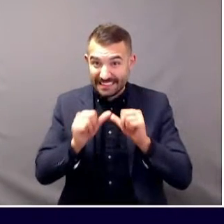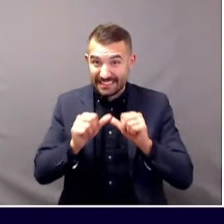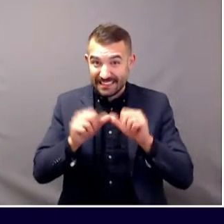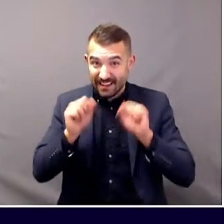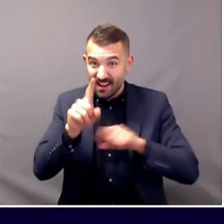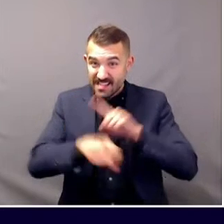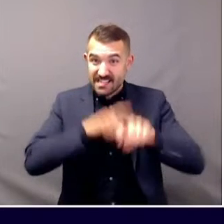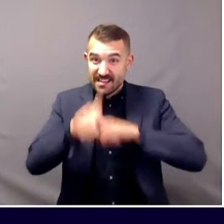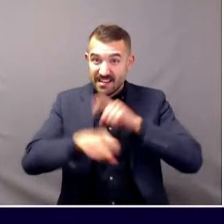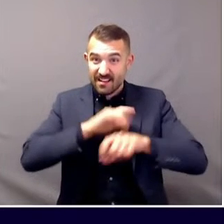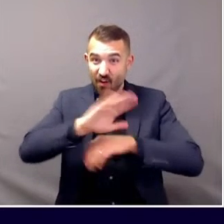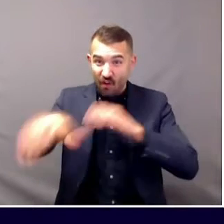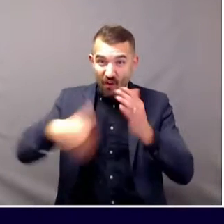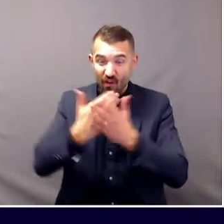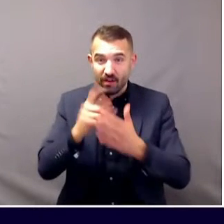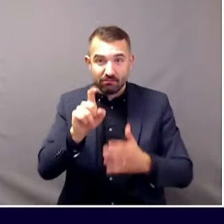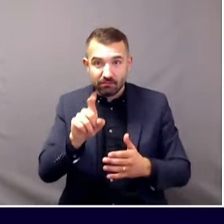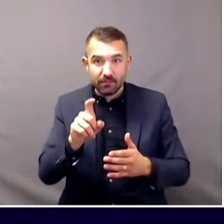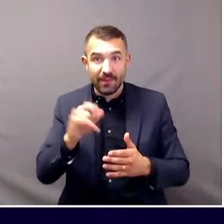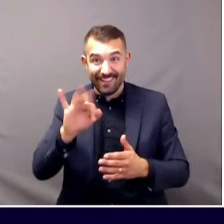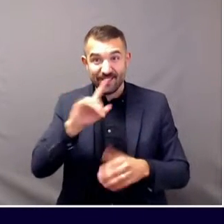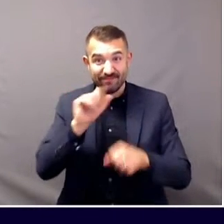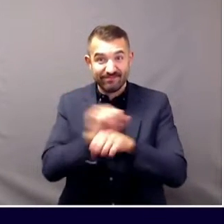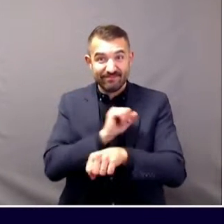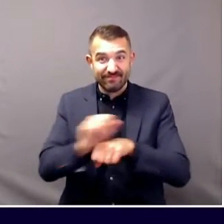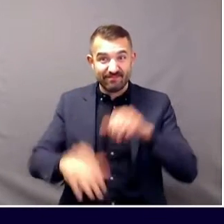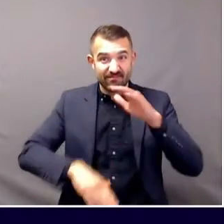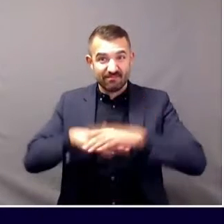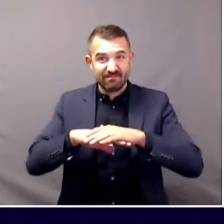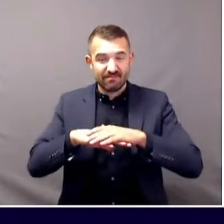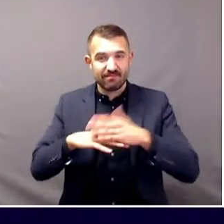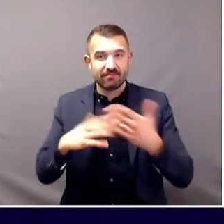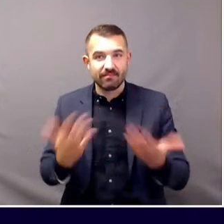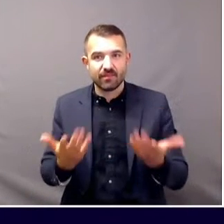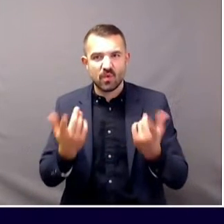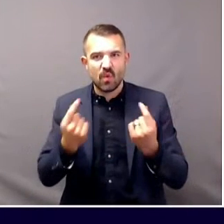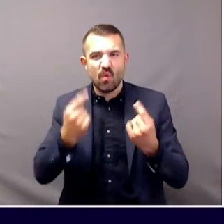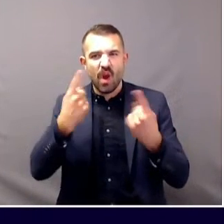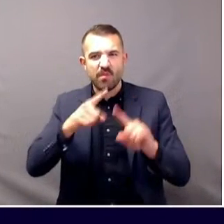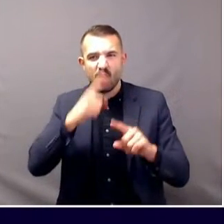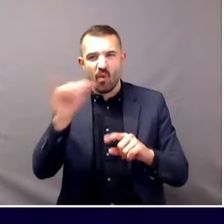yes, then what is that limit? And